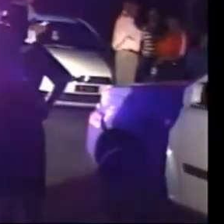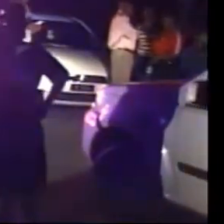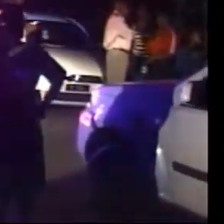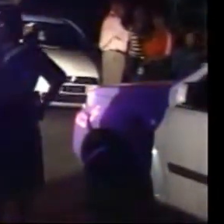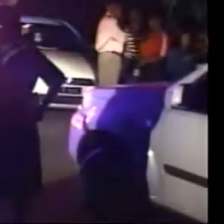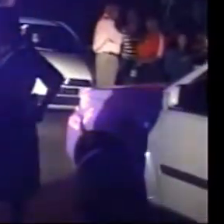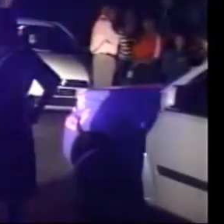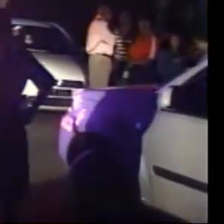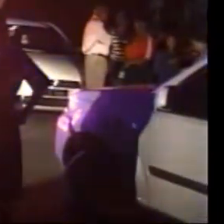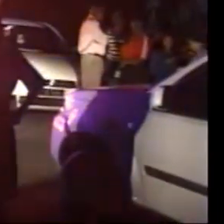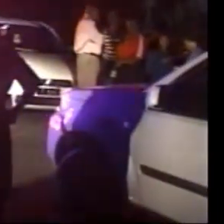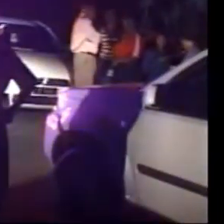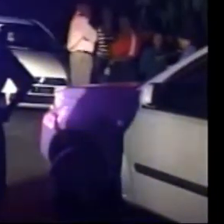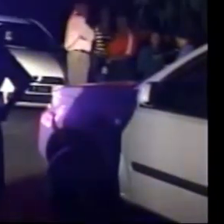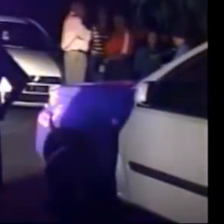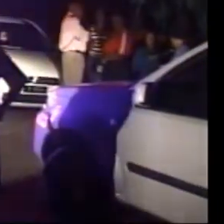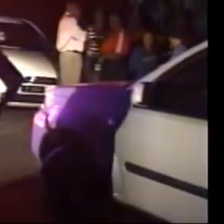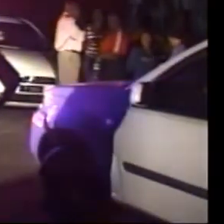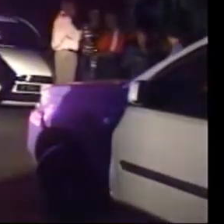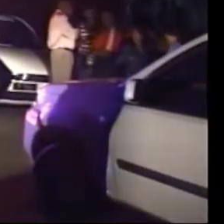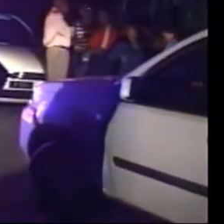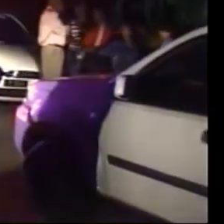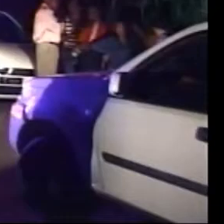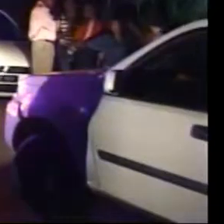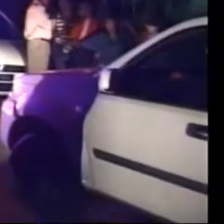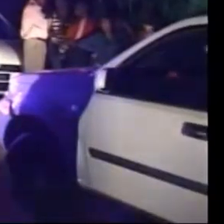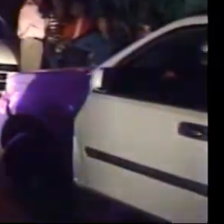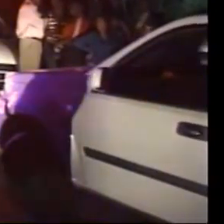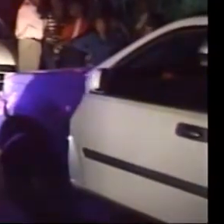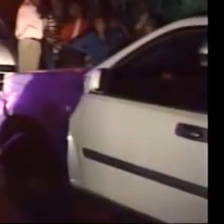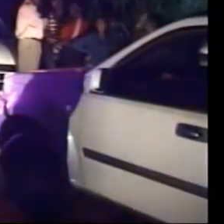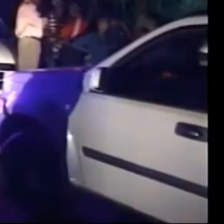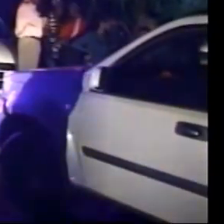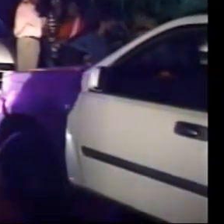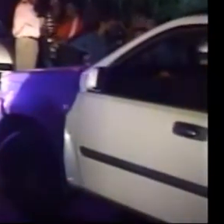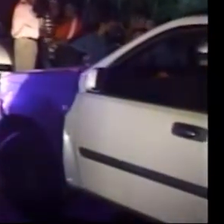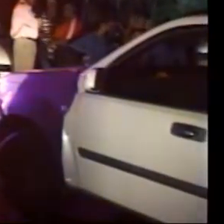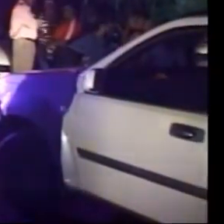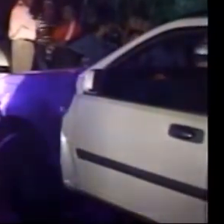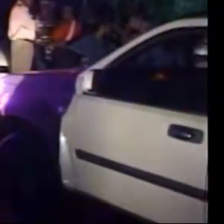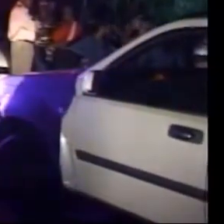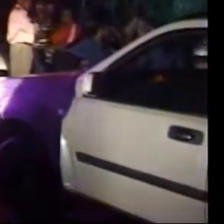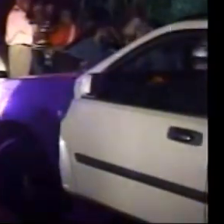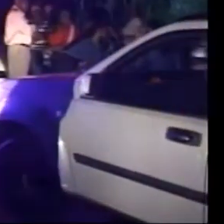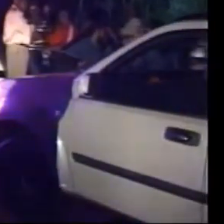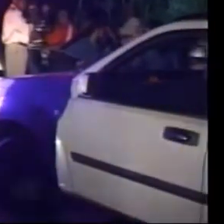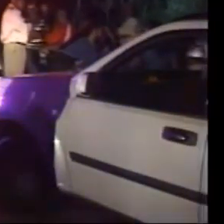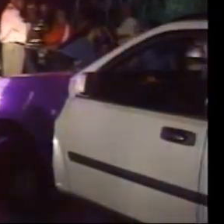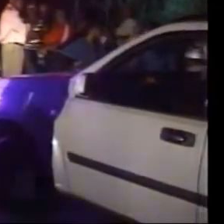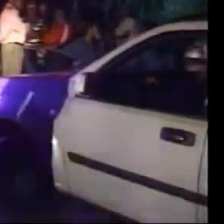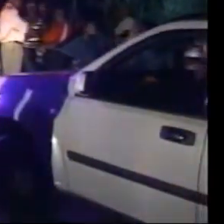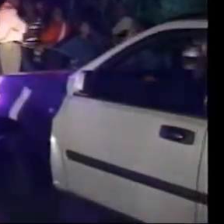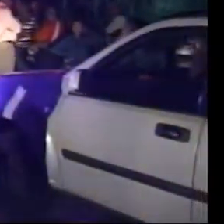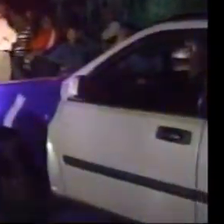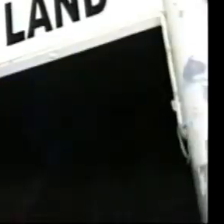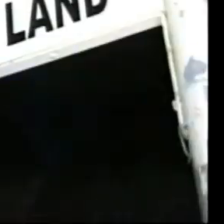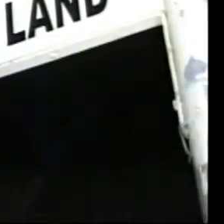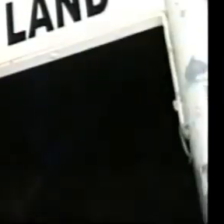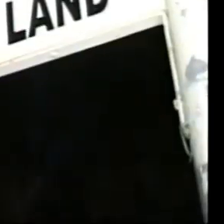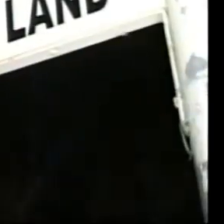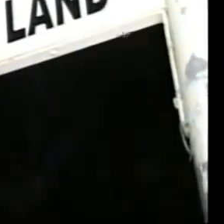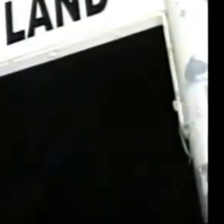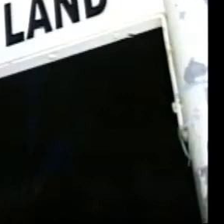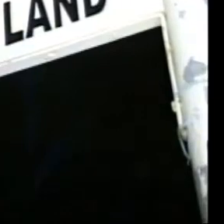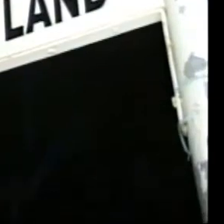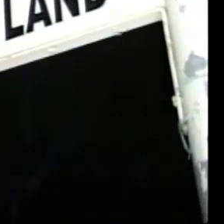48-year-old Kenrick Adolphus Spooner of number 1 Pool Land, St. John. The body was discovered face down in a bushy area at